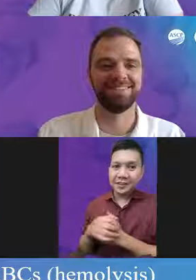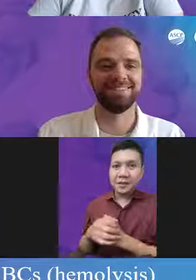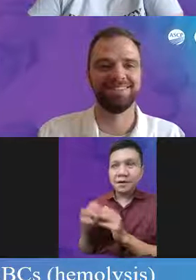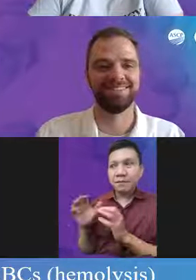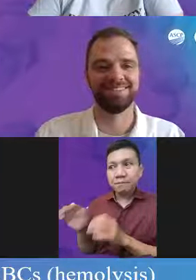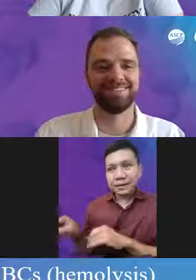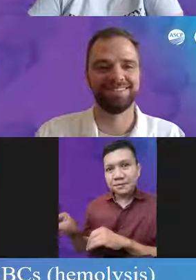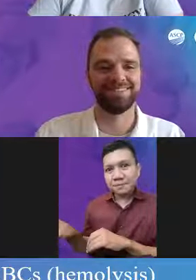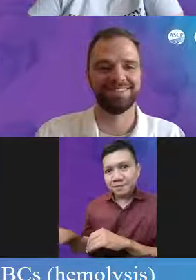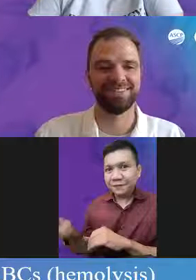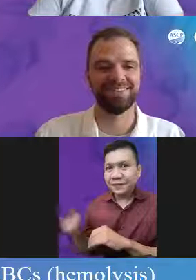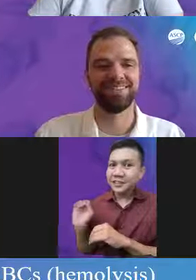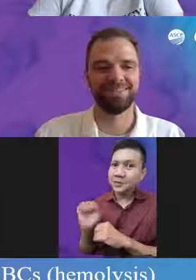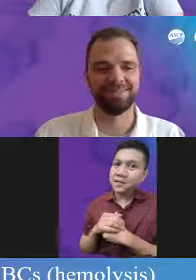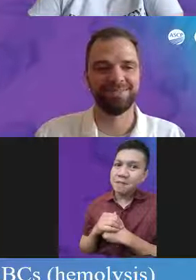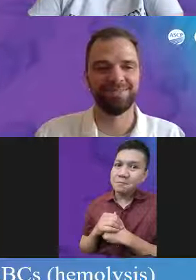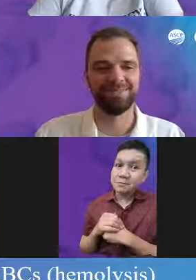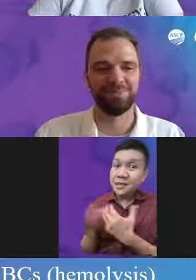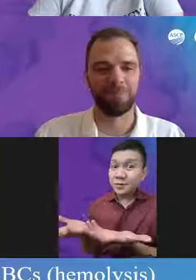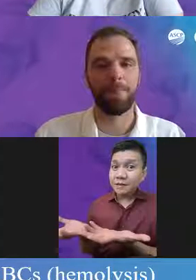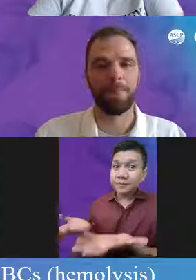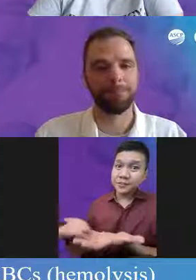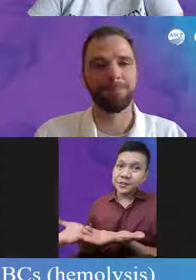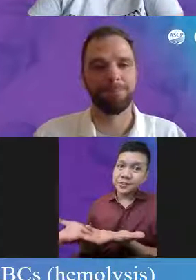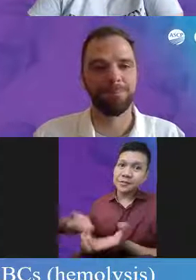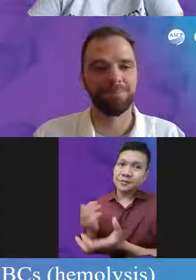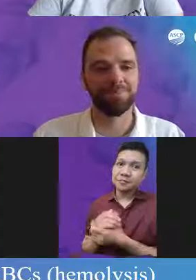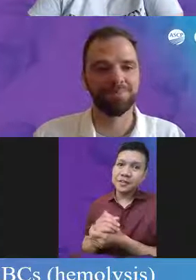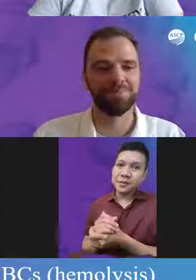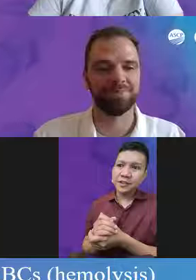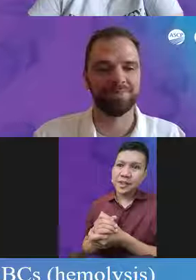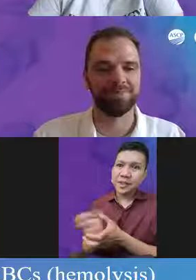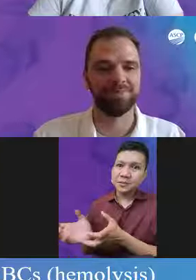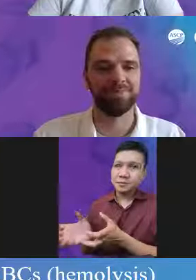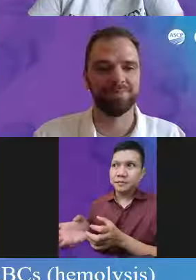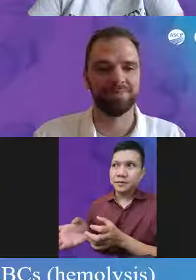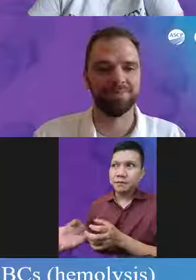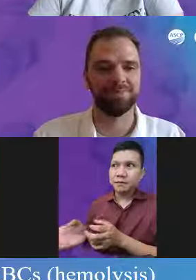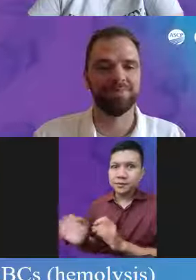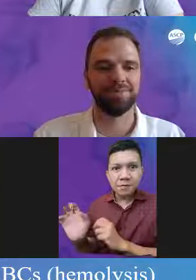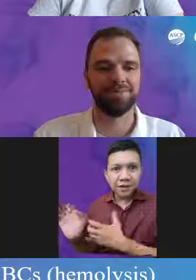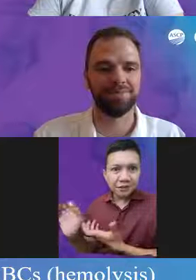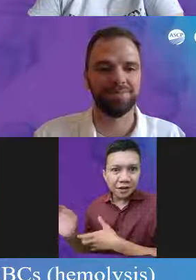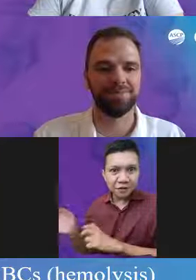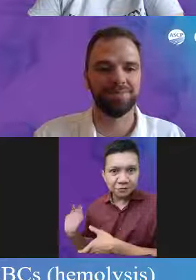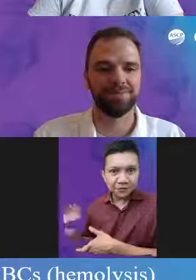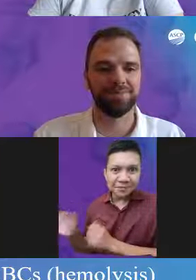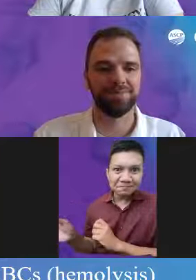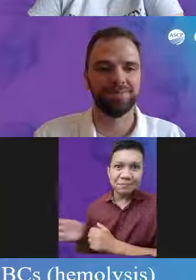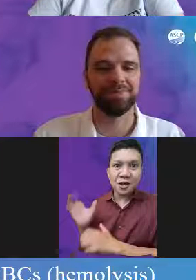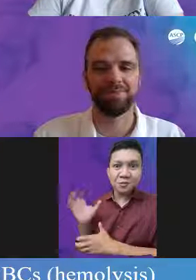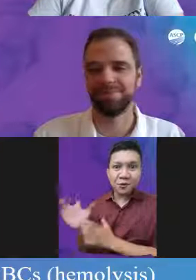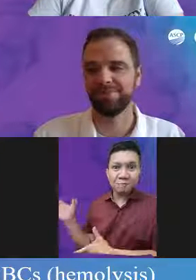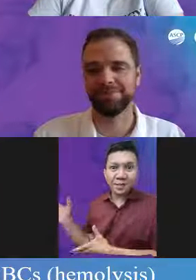big. But deficiencies with that, with B12 deficiencies. Think about that as the, you know, monster energy